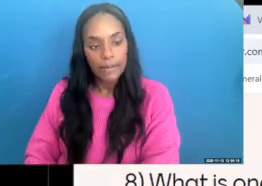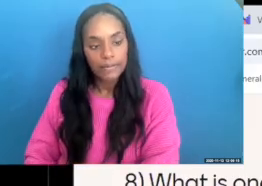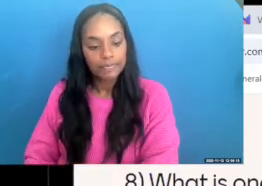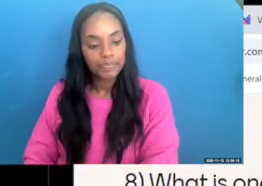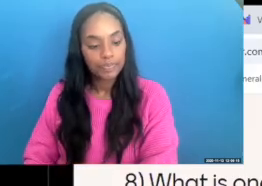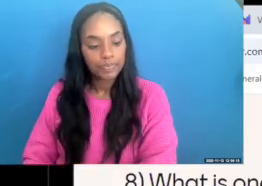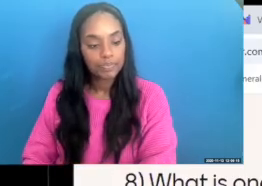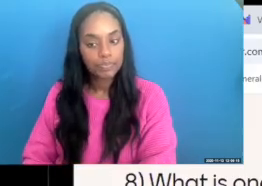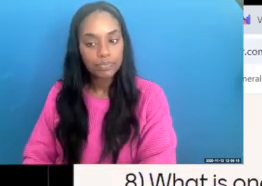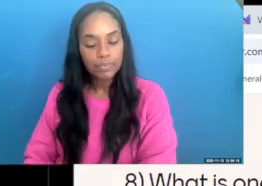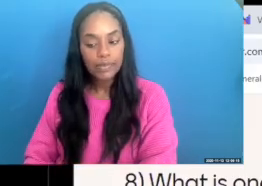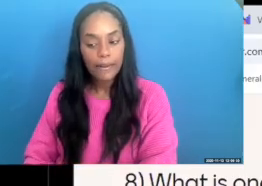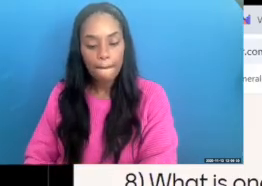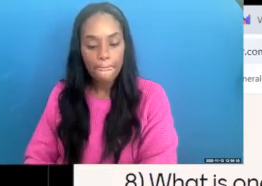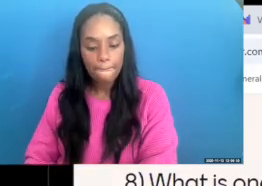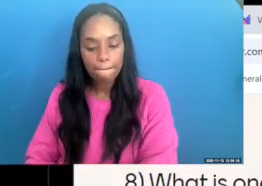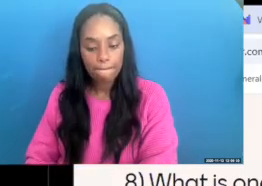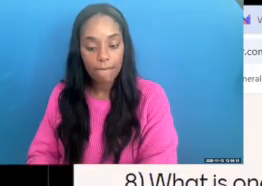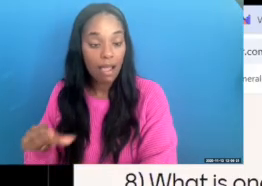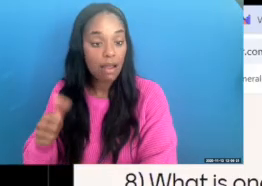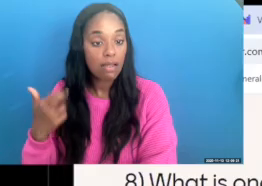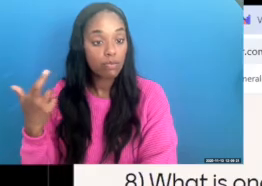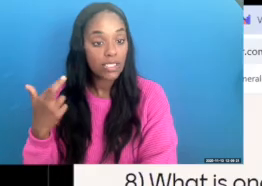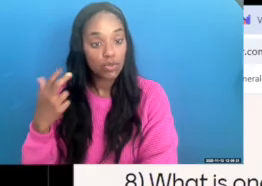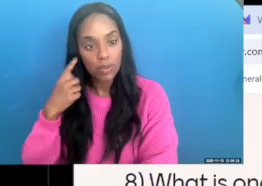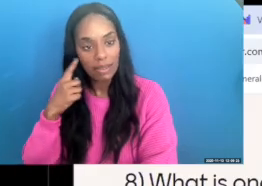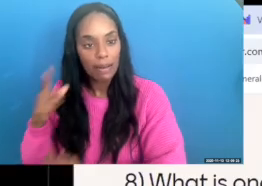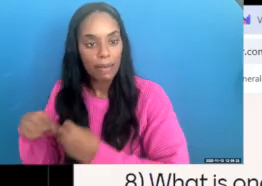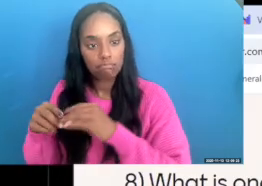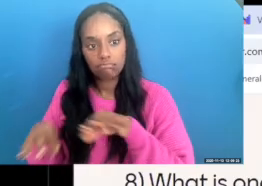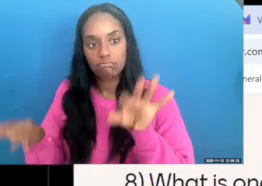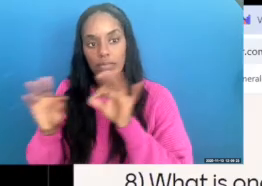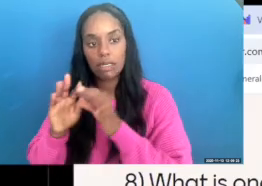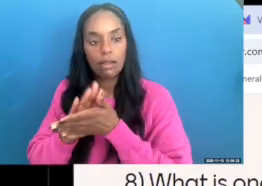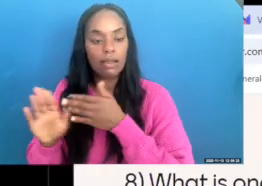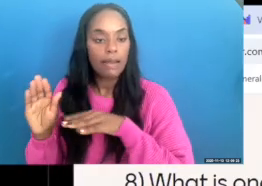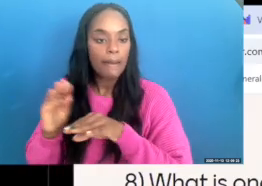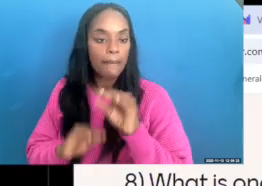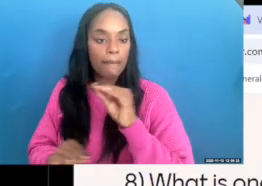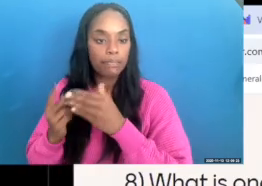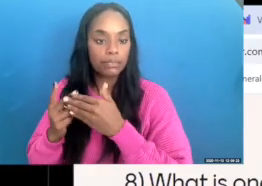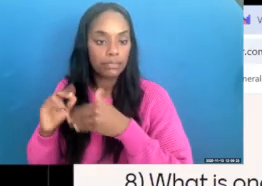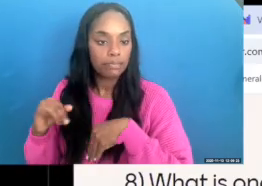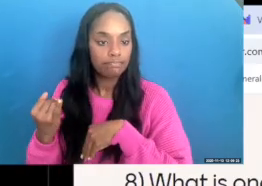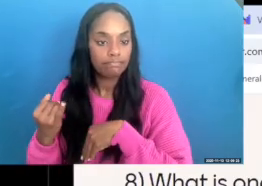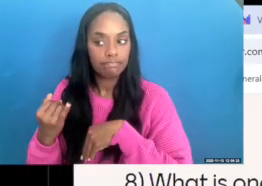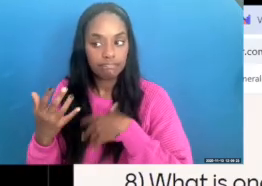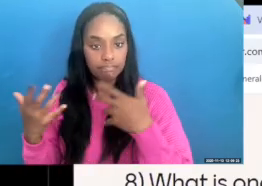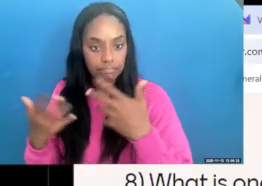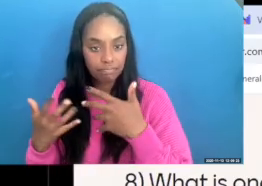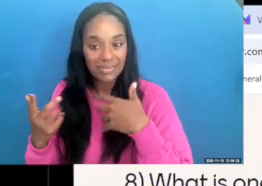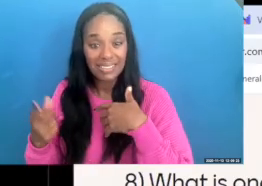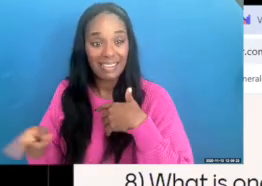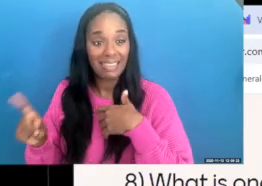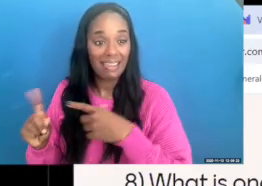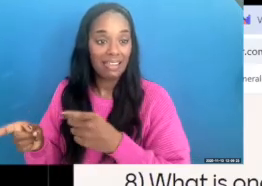than providing benefits for the people who have begun to rely on these services. And also